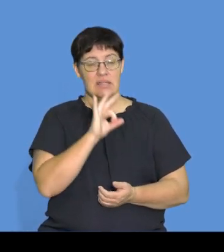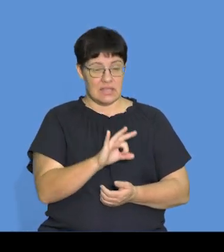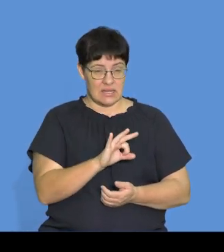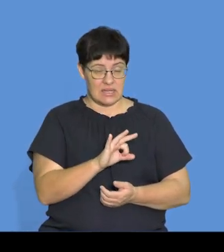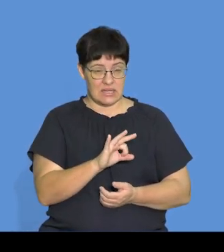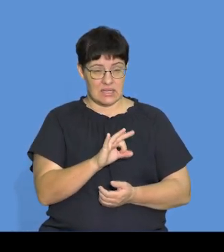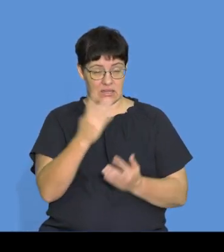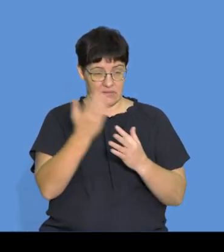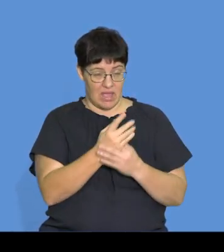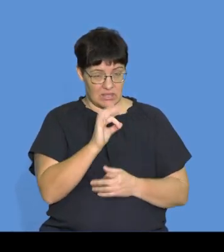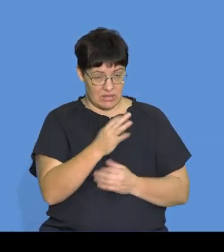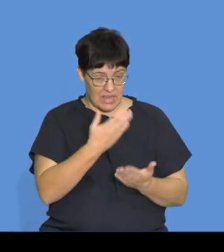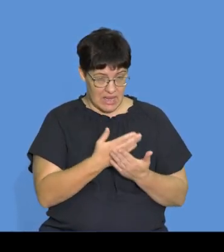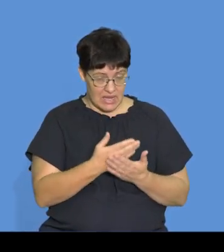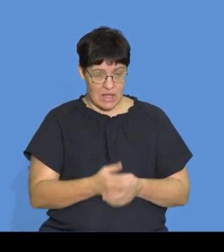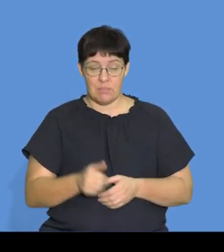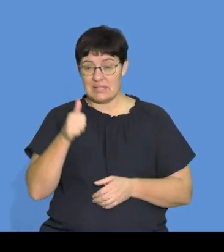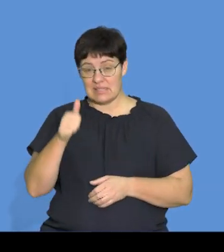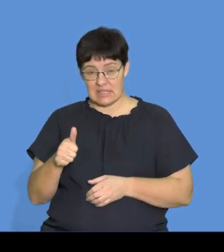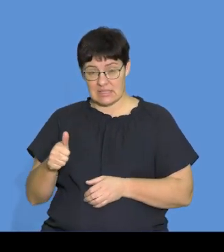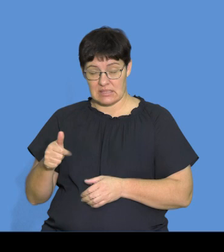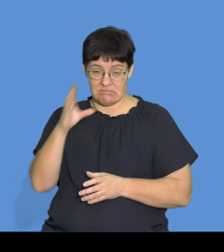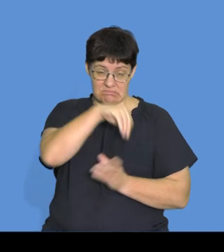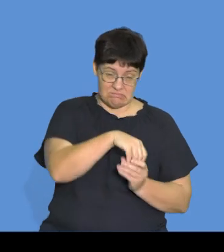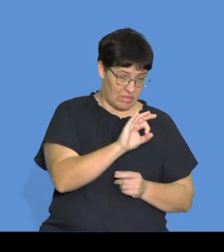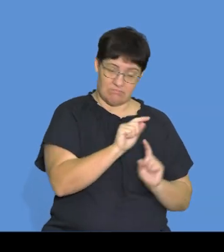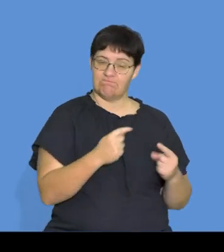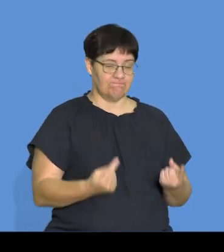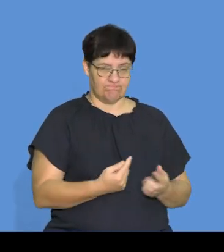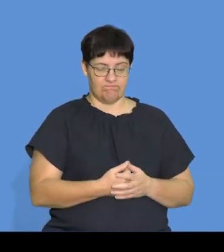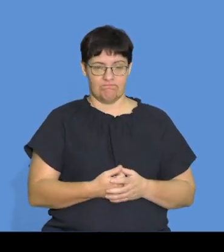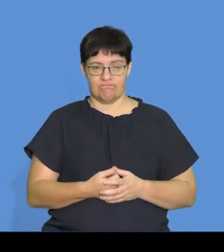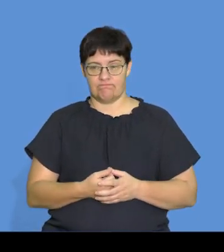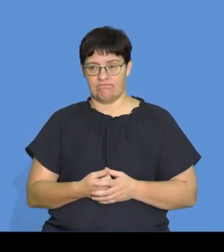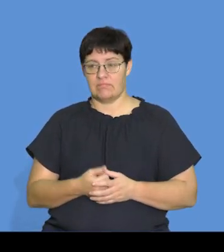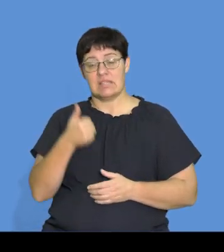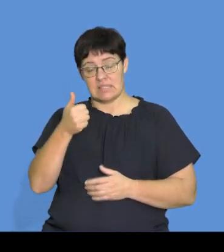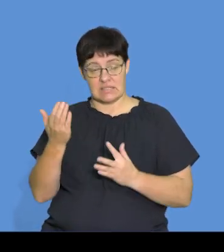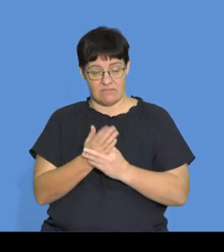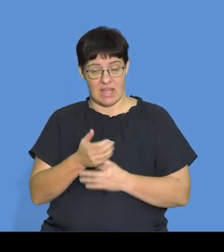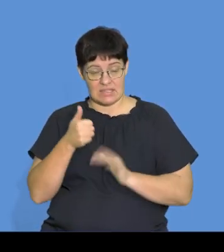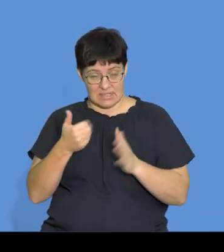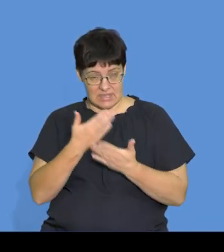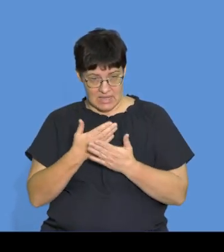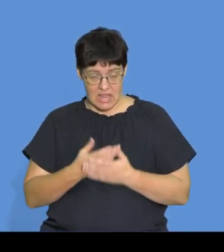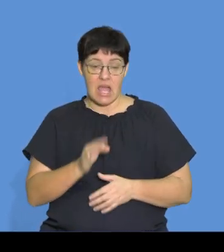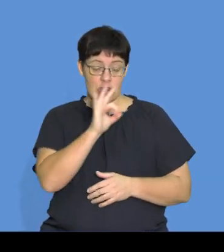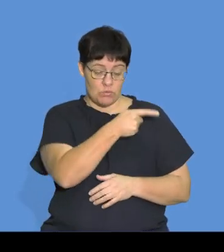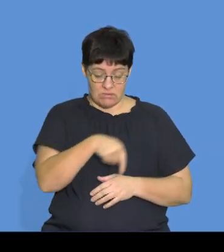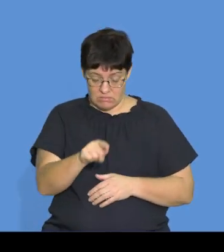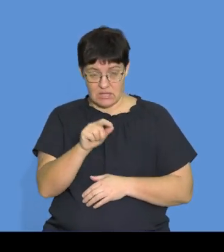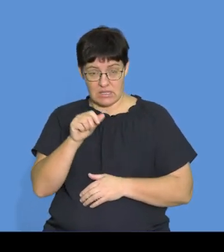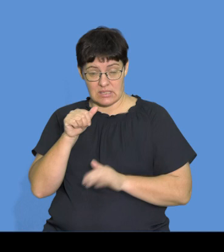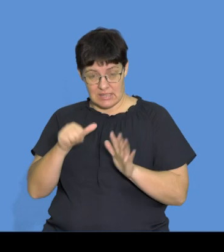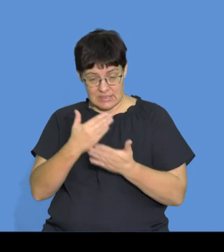3? Yes. But is 6 divisible in 3? No. Is 6 divisible in 6? Yes. Is 3 divisible in 6?